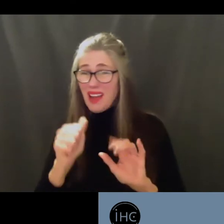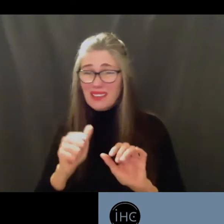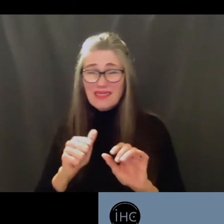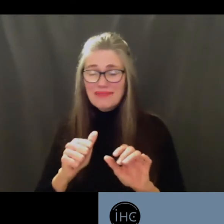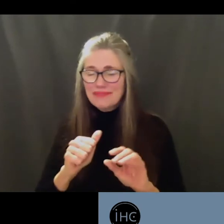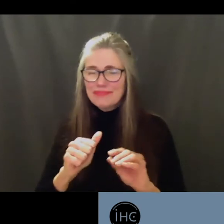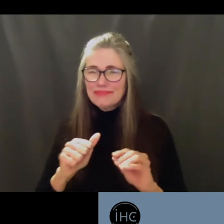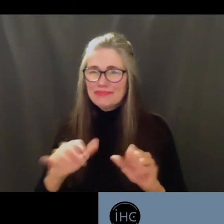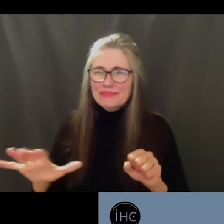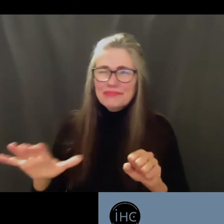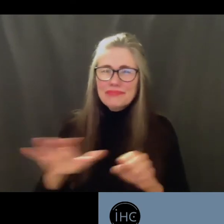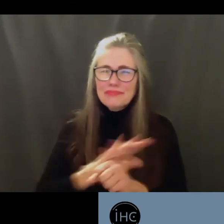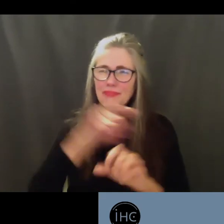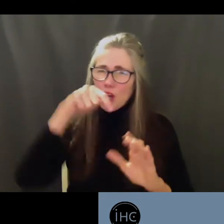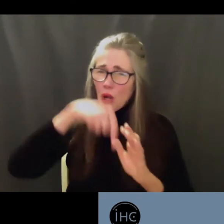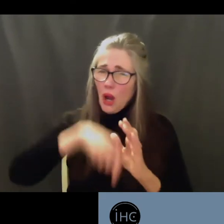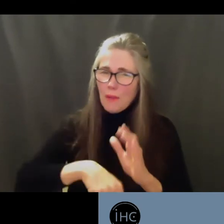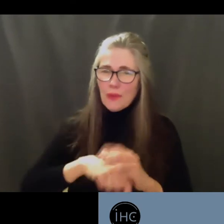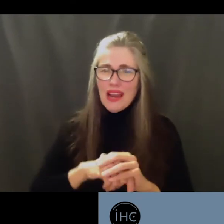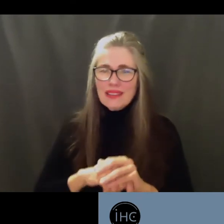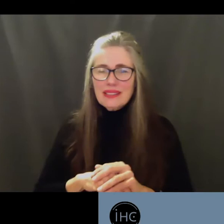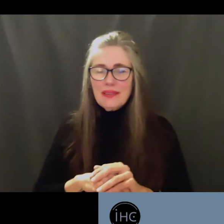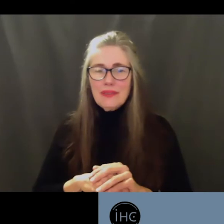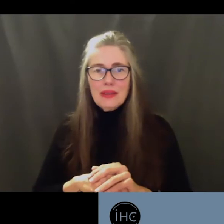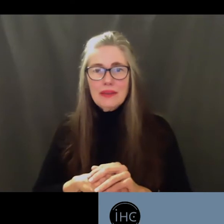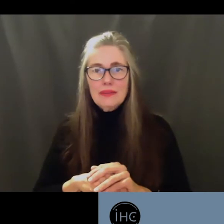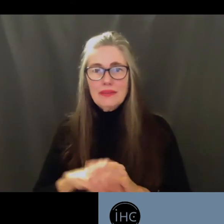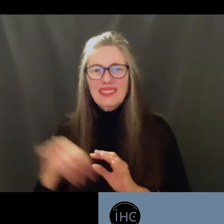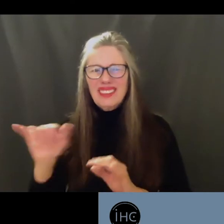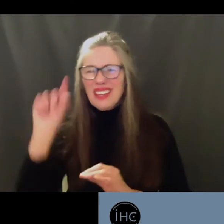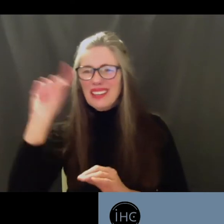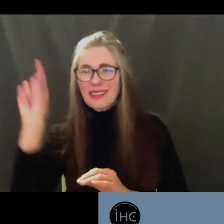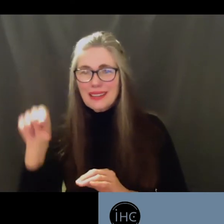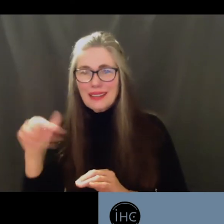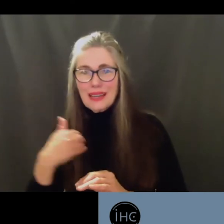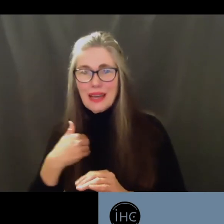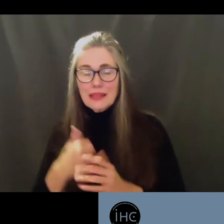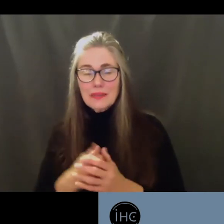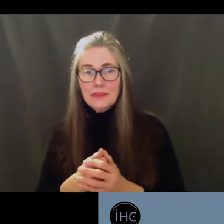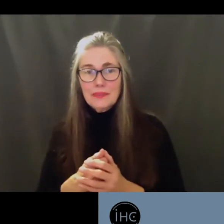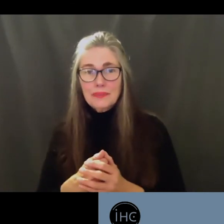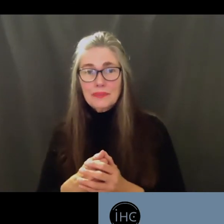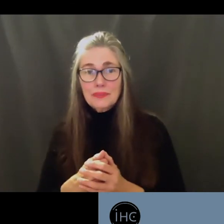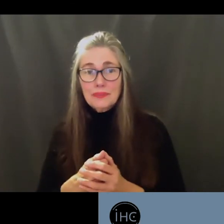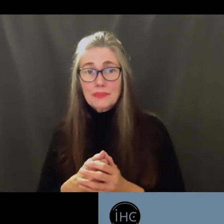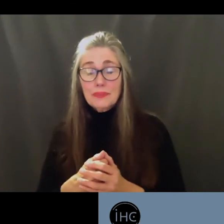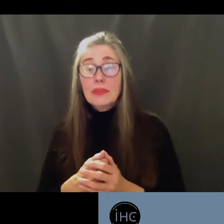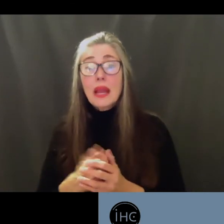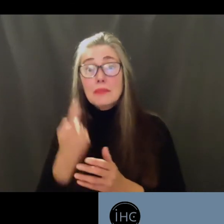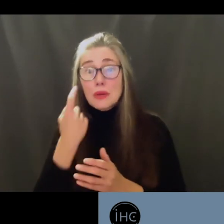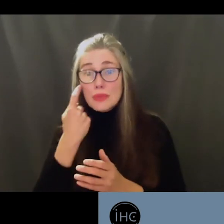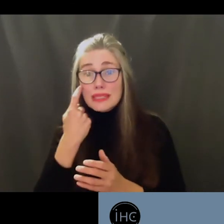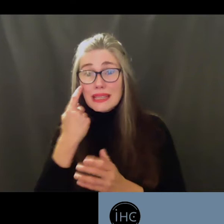So that's part of it. There are also, more recently, there are interesting